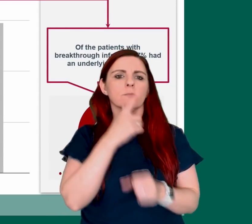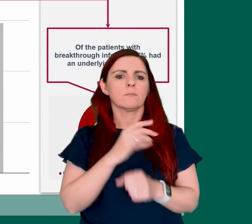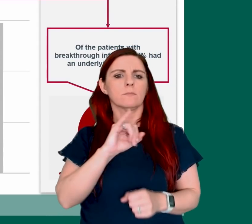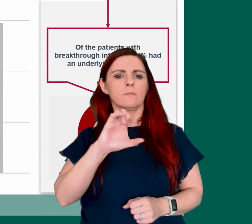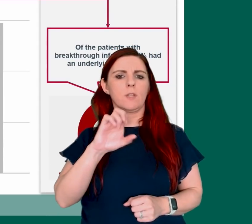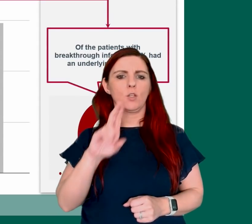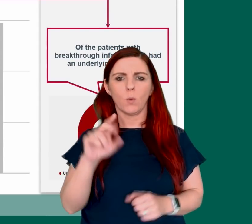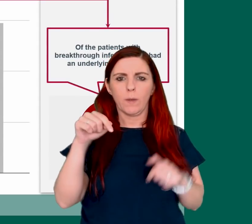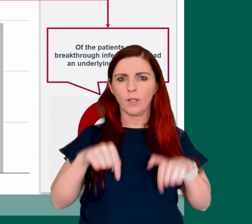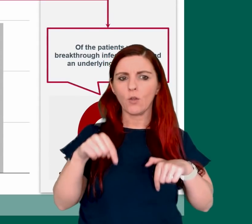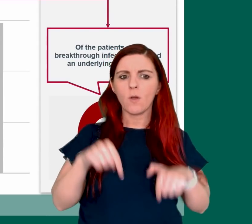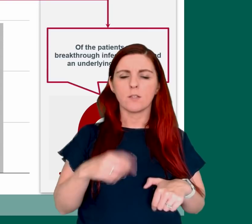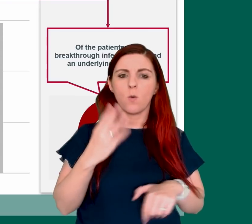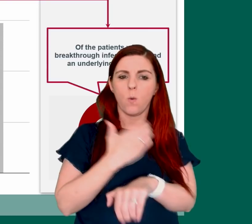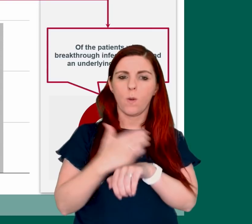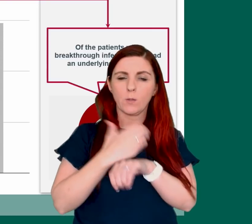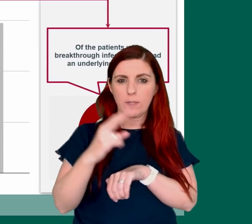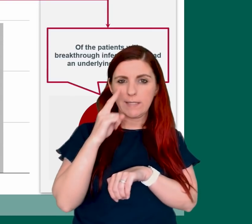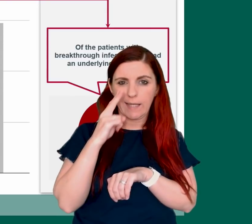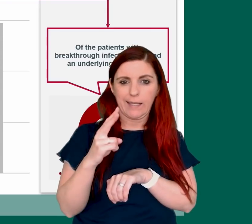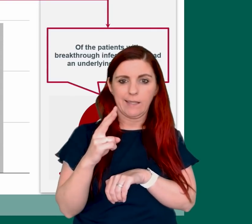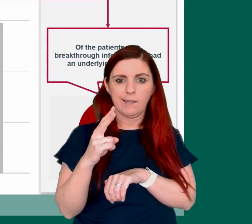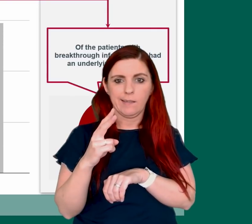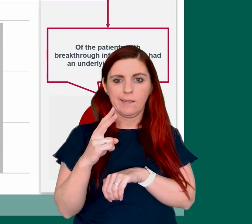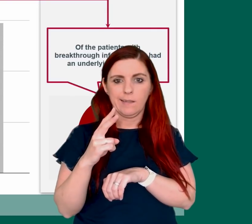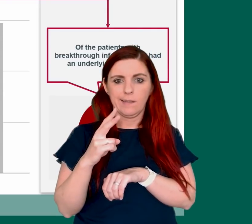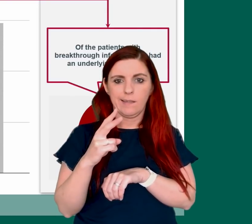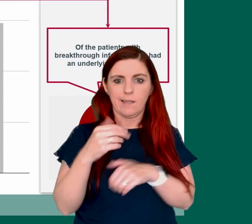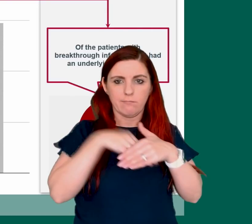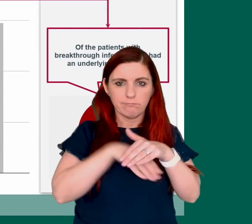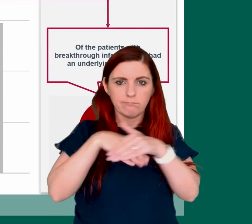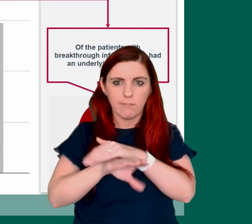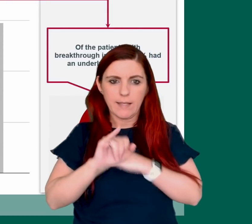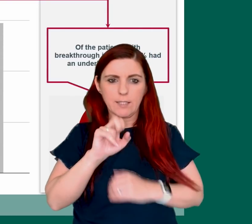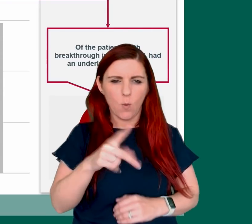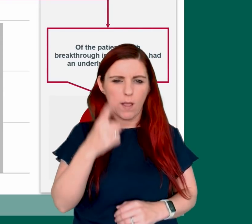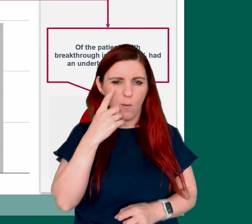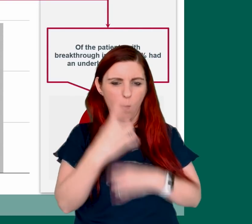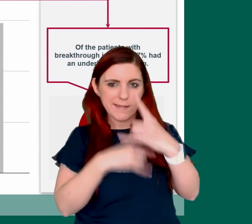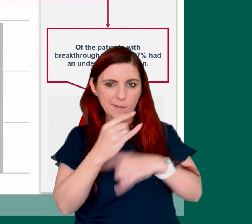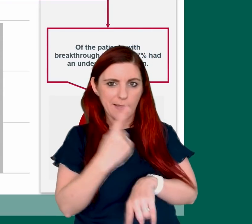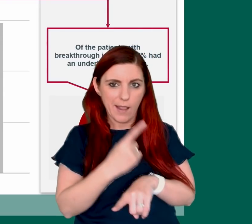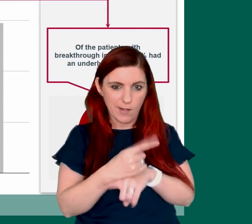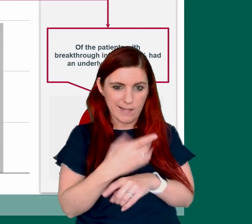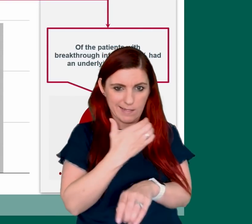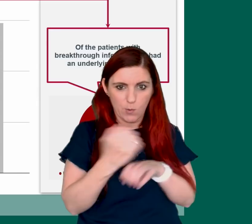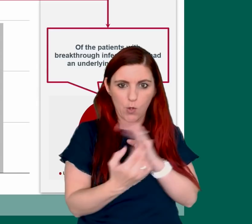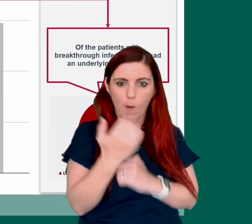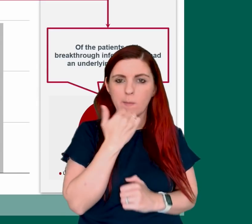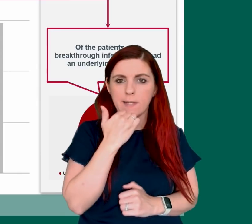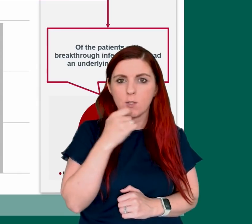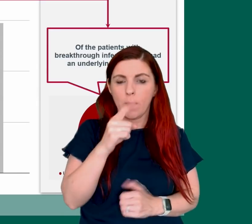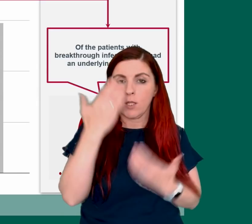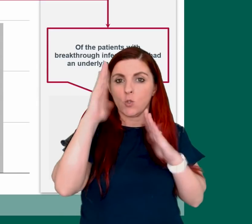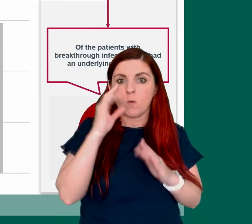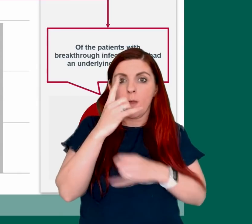So this we continuously look back at admissions to ICU and look at their experience, and this is continuously upgraded. So this reflects our experience